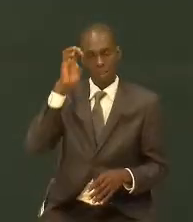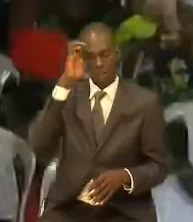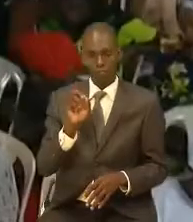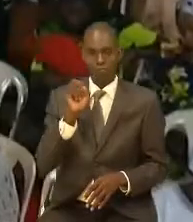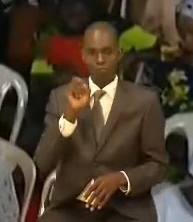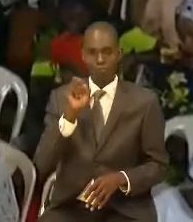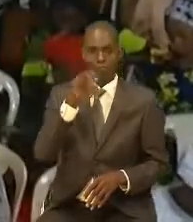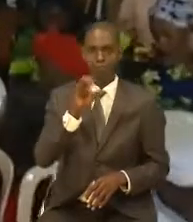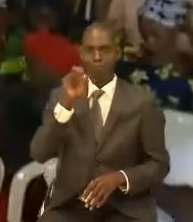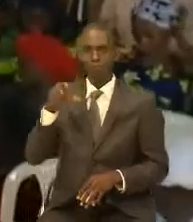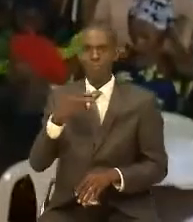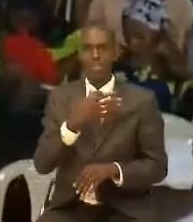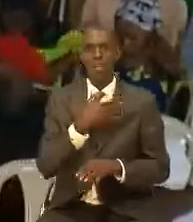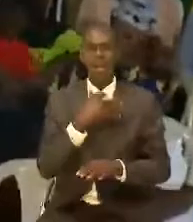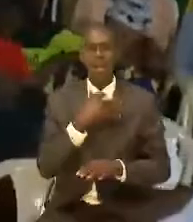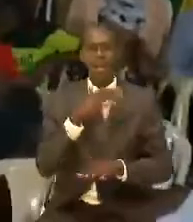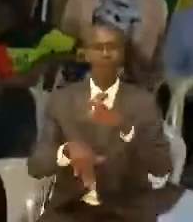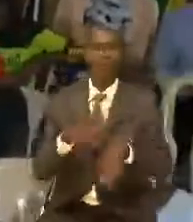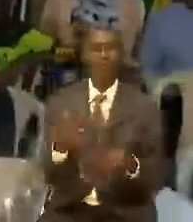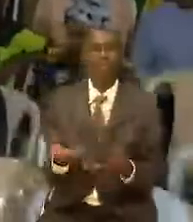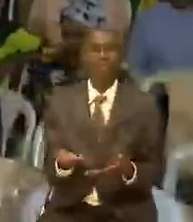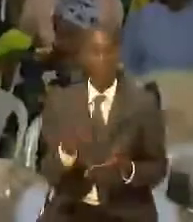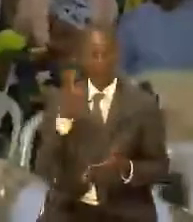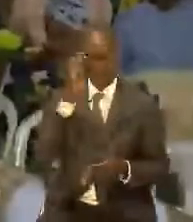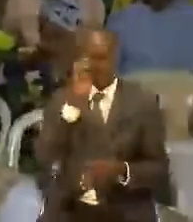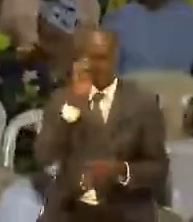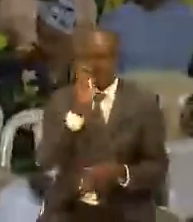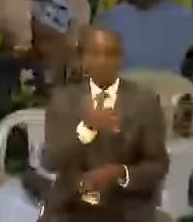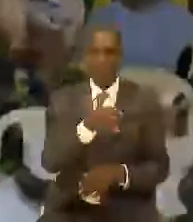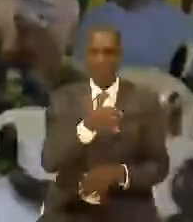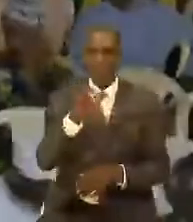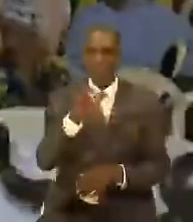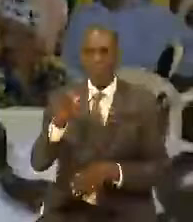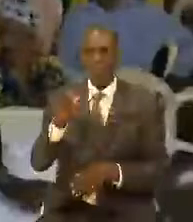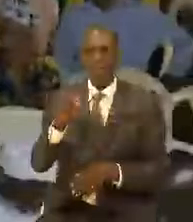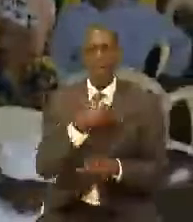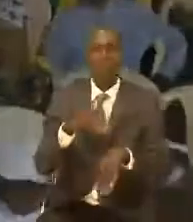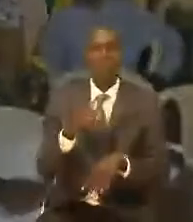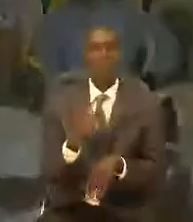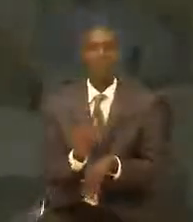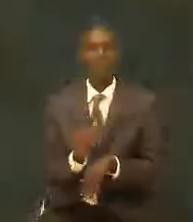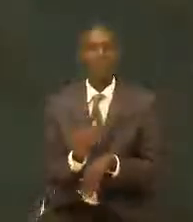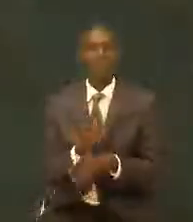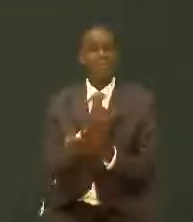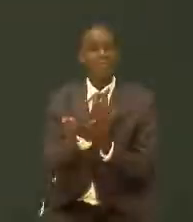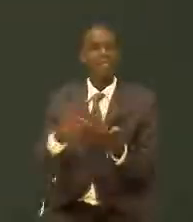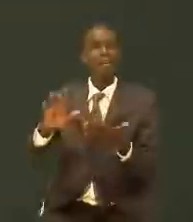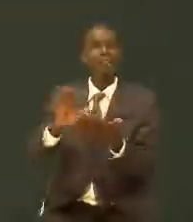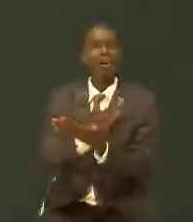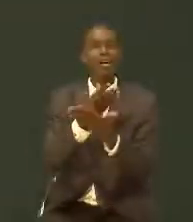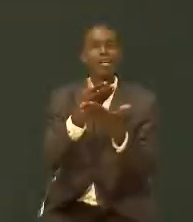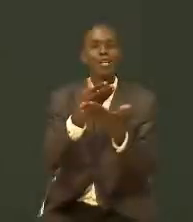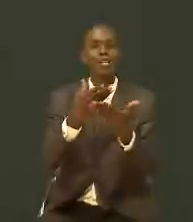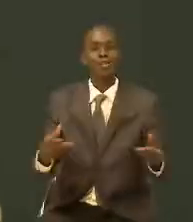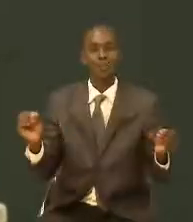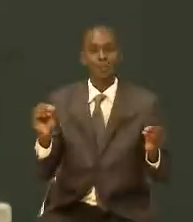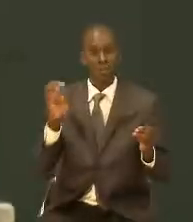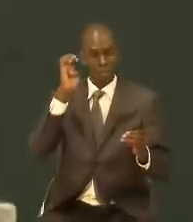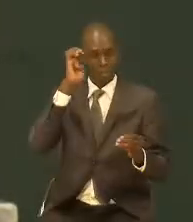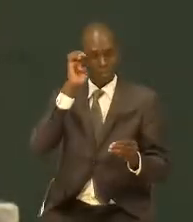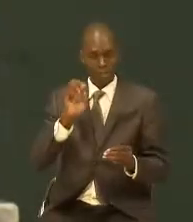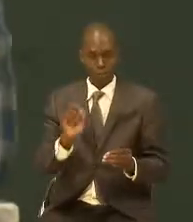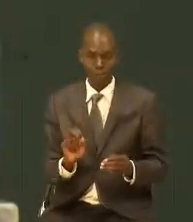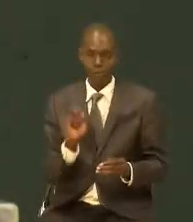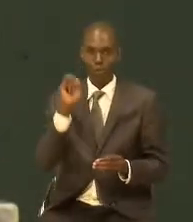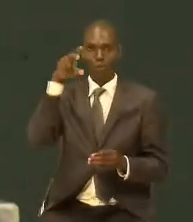Miracle. And he lived and walked. Divine solution. And he lived, he jumped